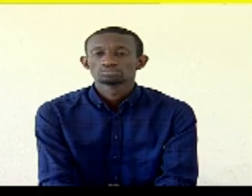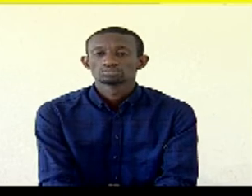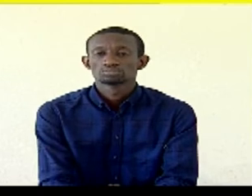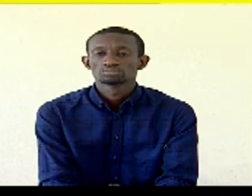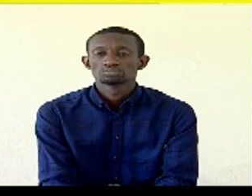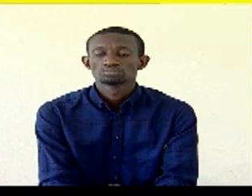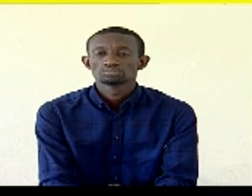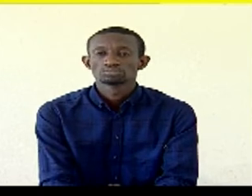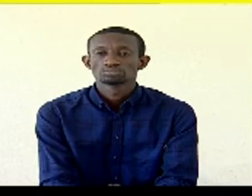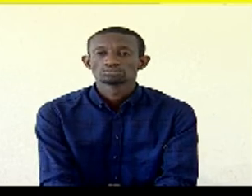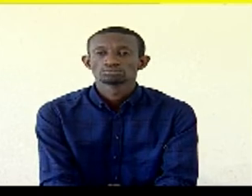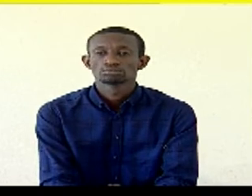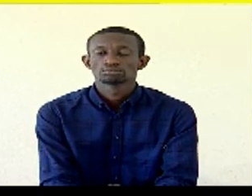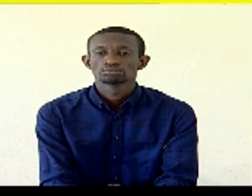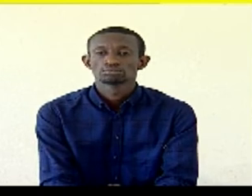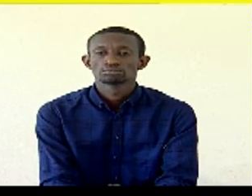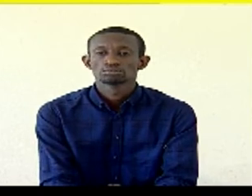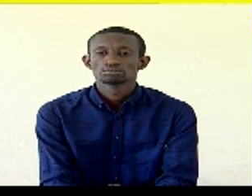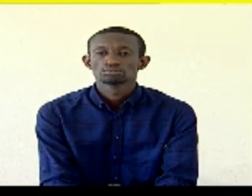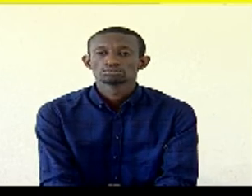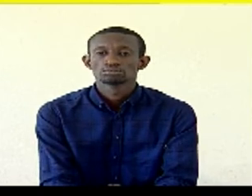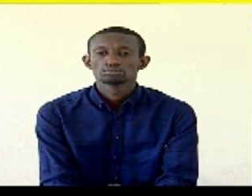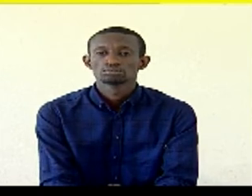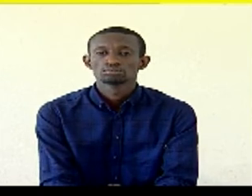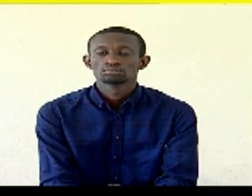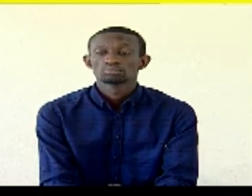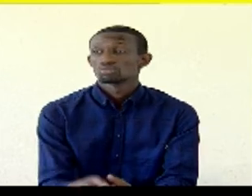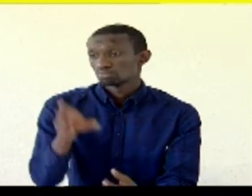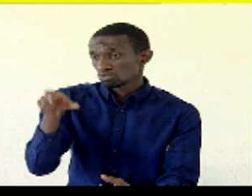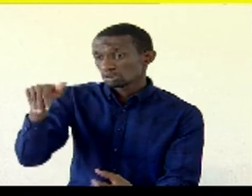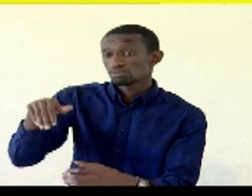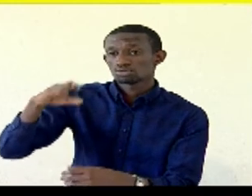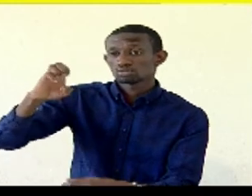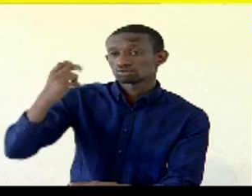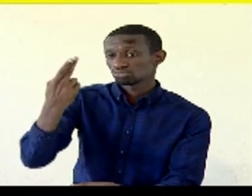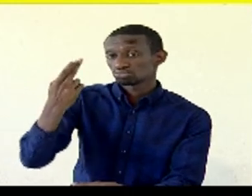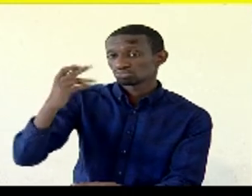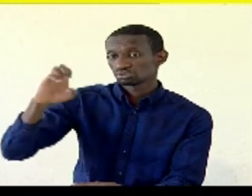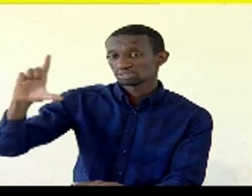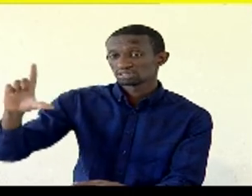Do we finally have the two cells?